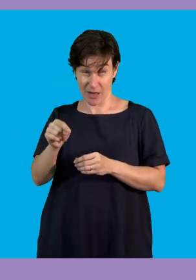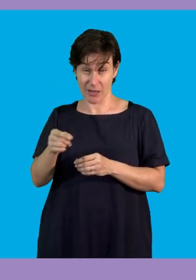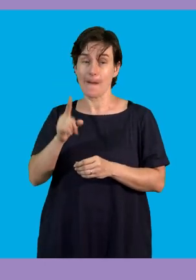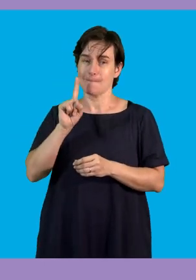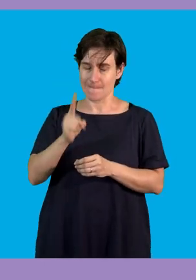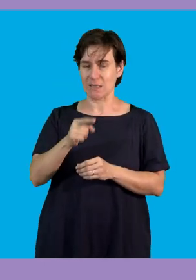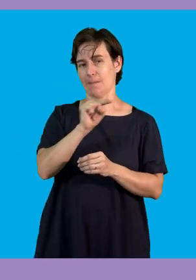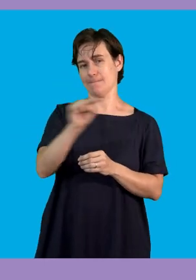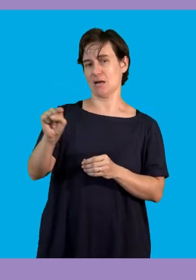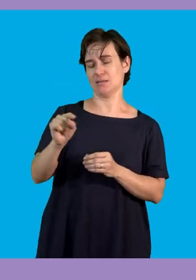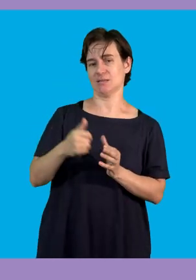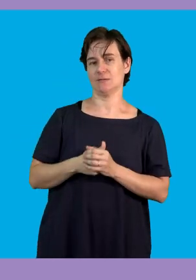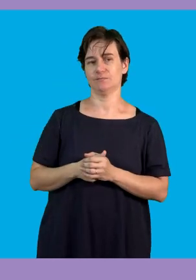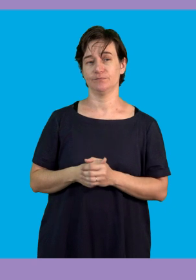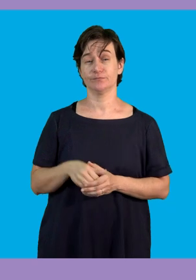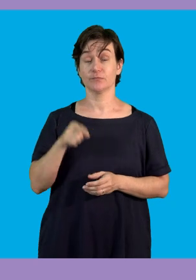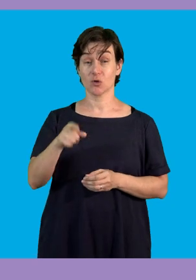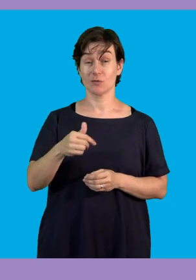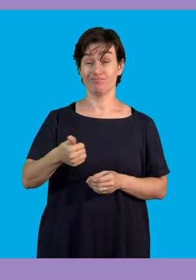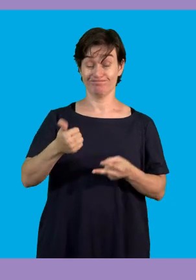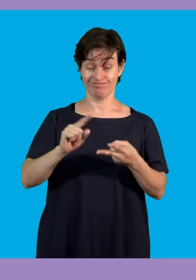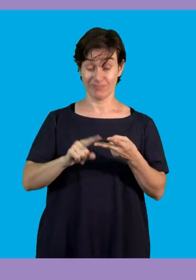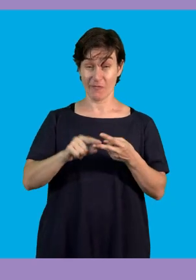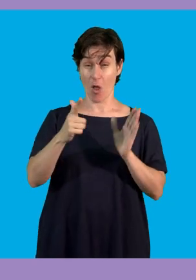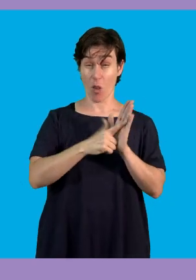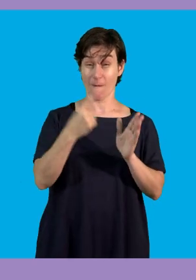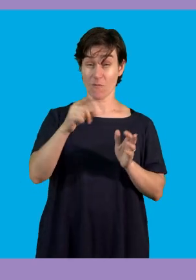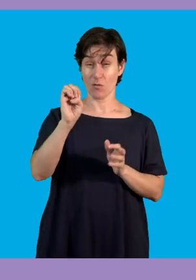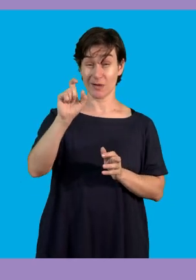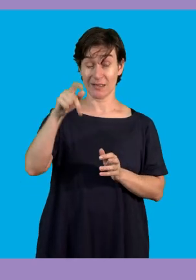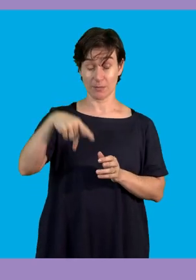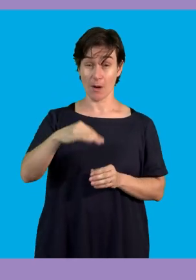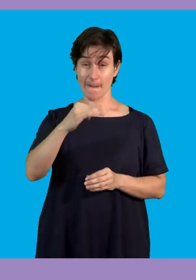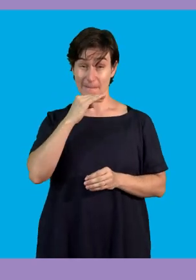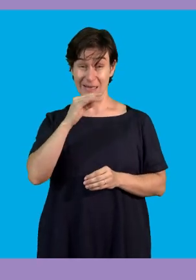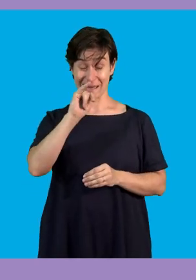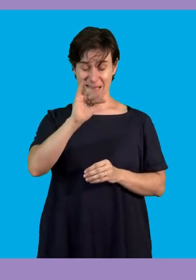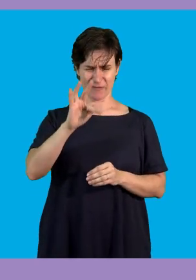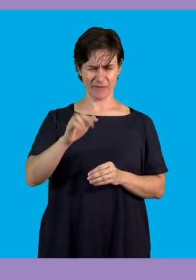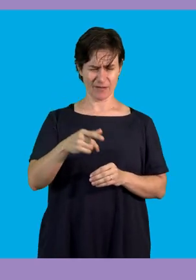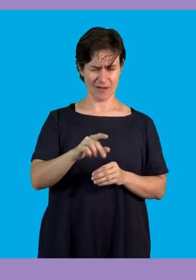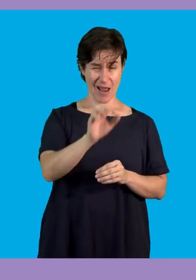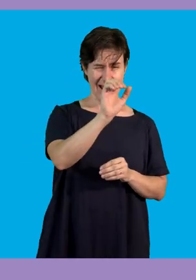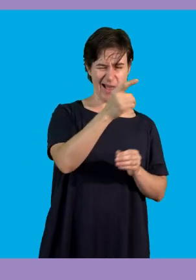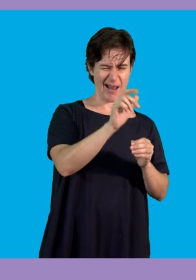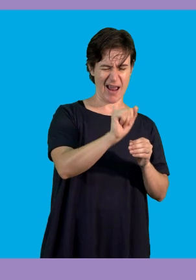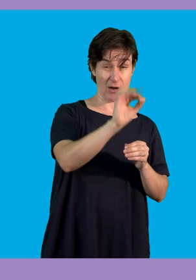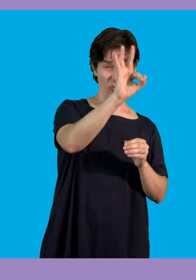the second law of exponents says when we divide exponents of the same base, we subtract